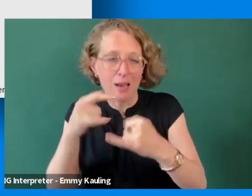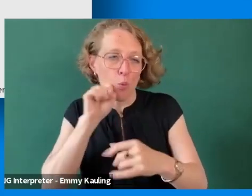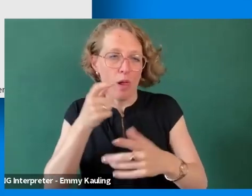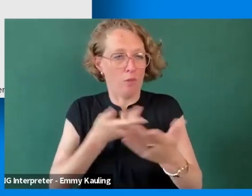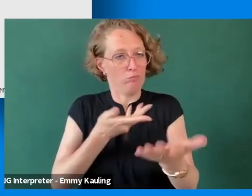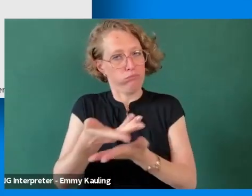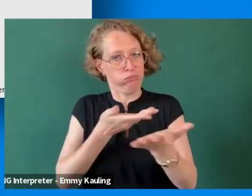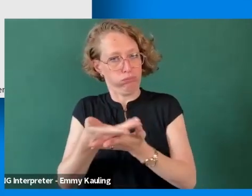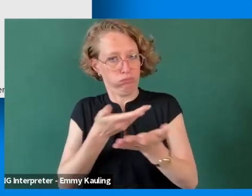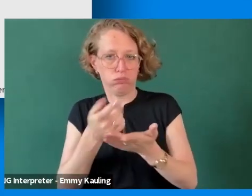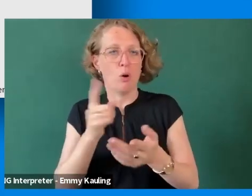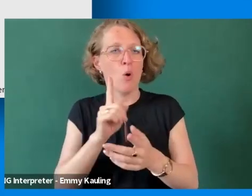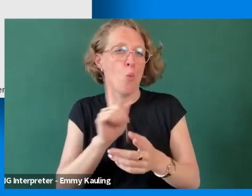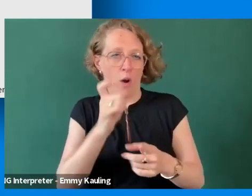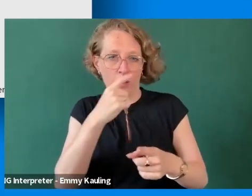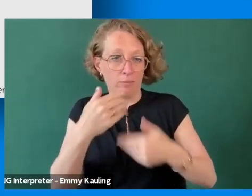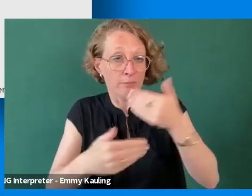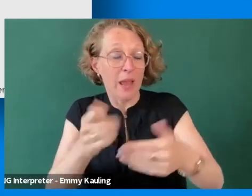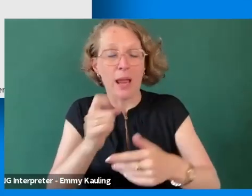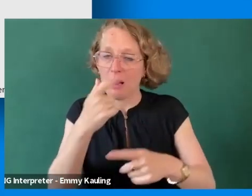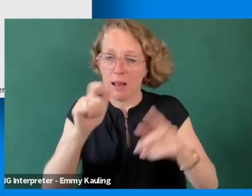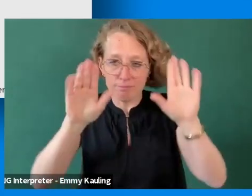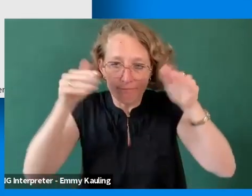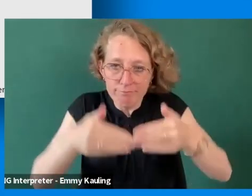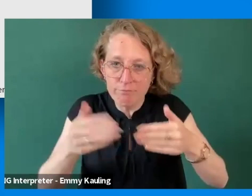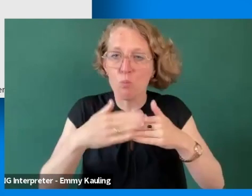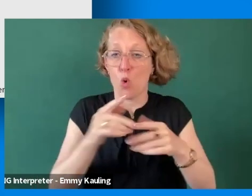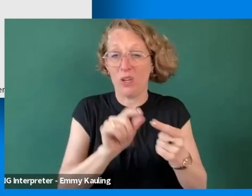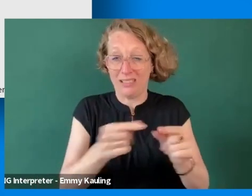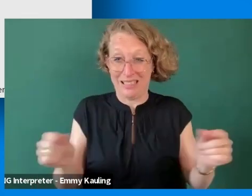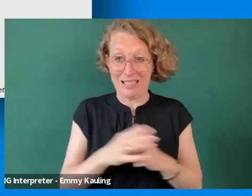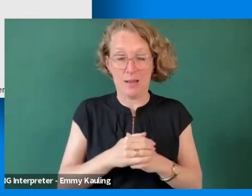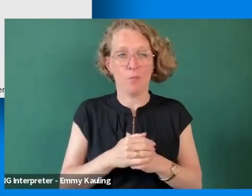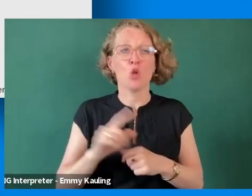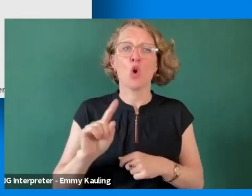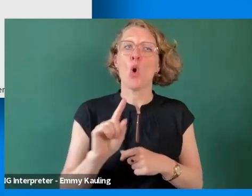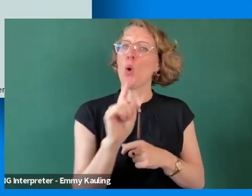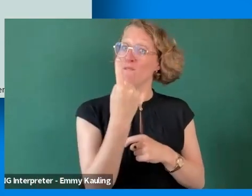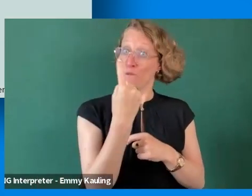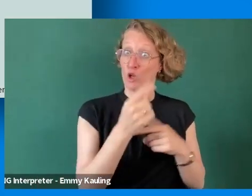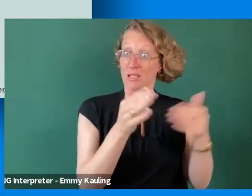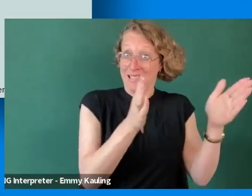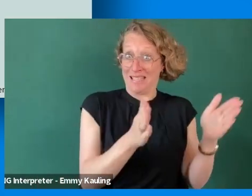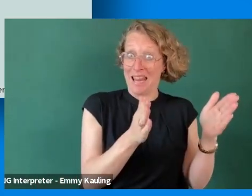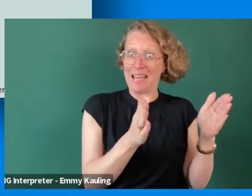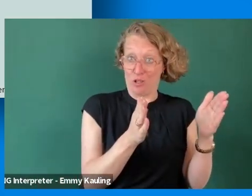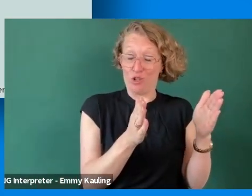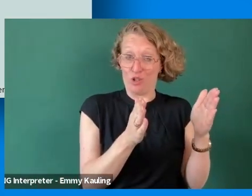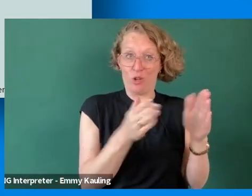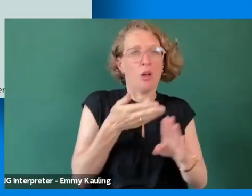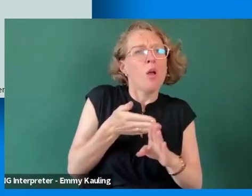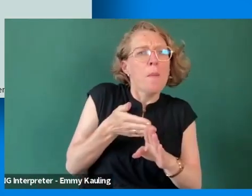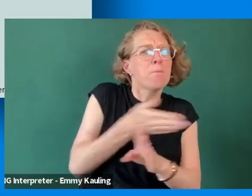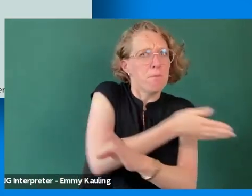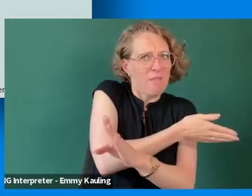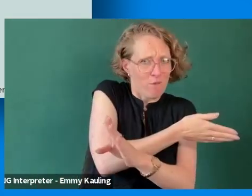be very happy to go through any further detail that you want. So I'm going to start that process in the first of the 4 stages, which is before